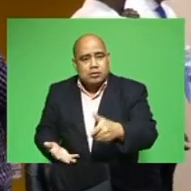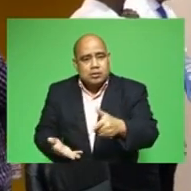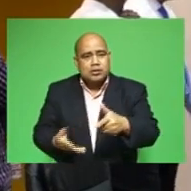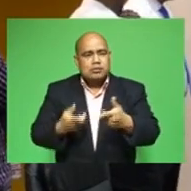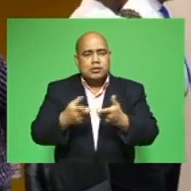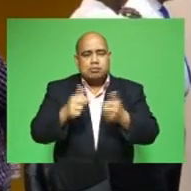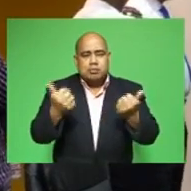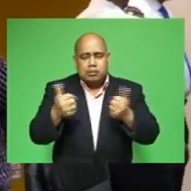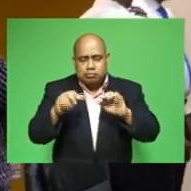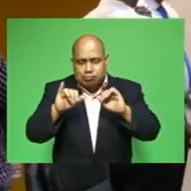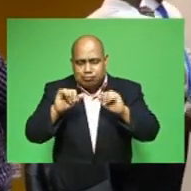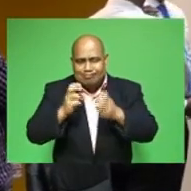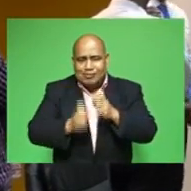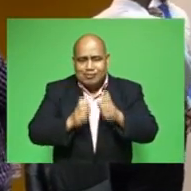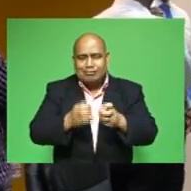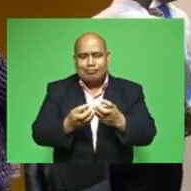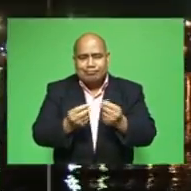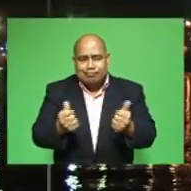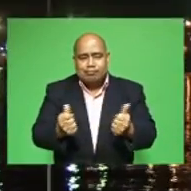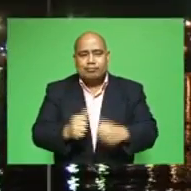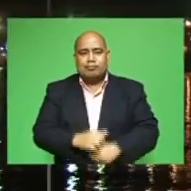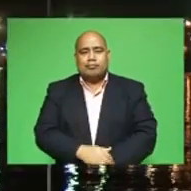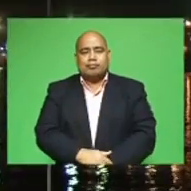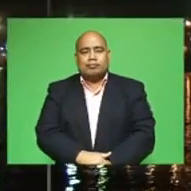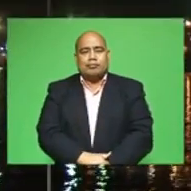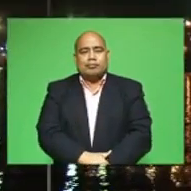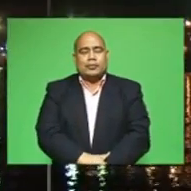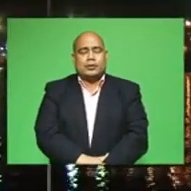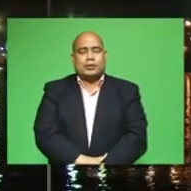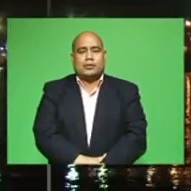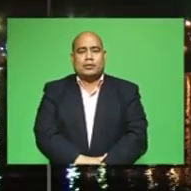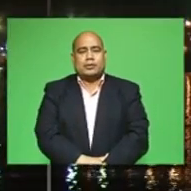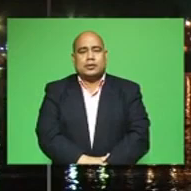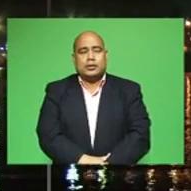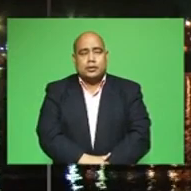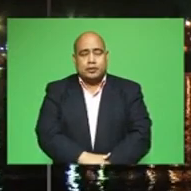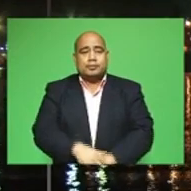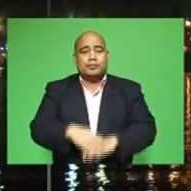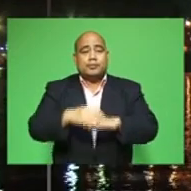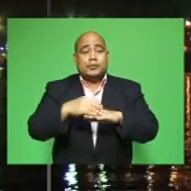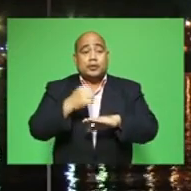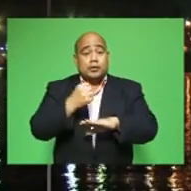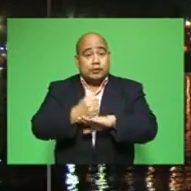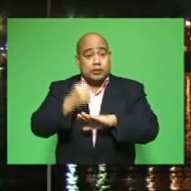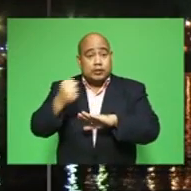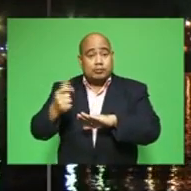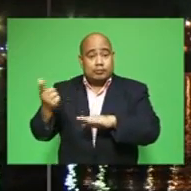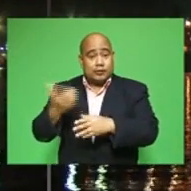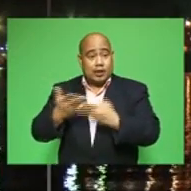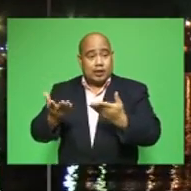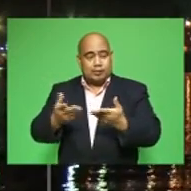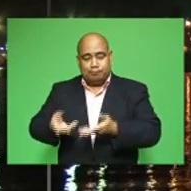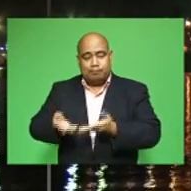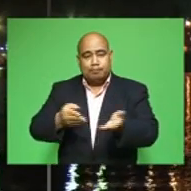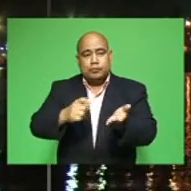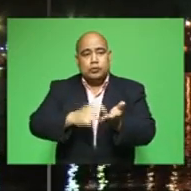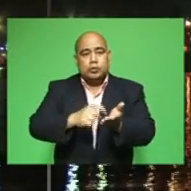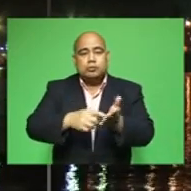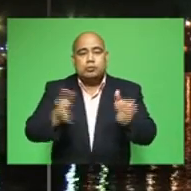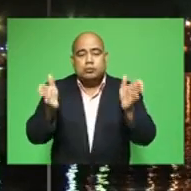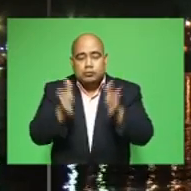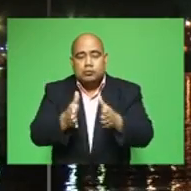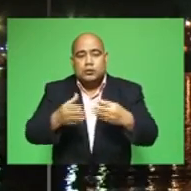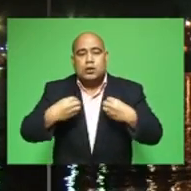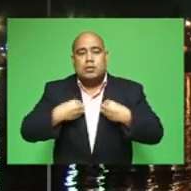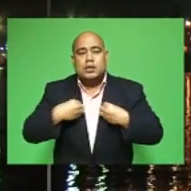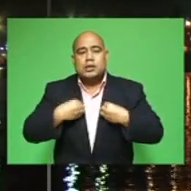Apinisawan Garantobu, FBC News. The government will provide loans for small and micro businesses at concessional rates